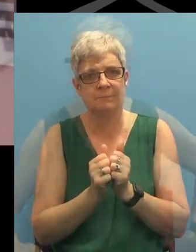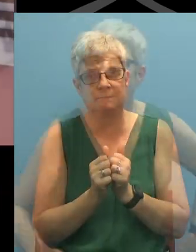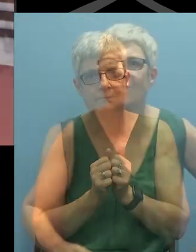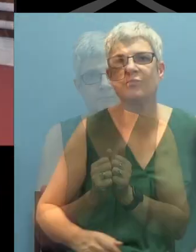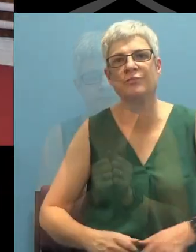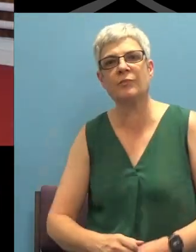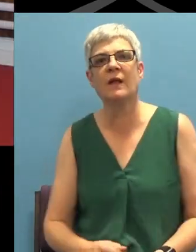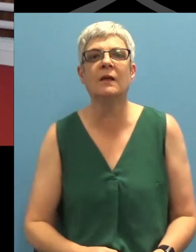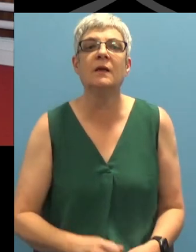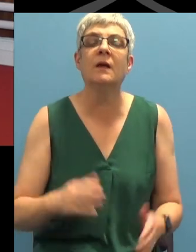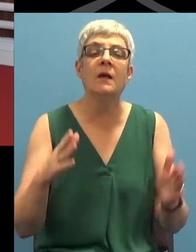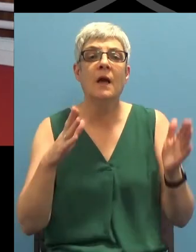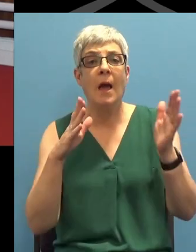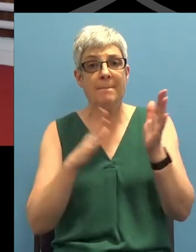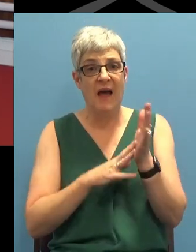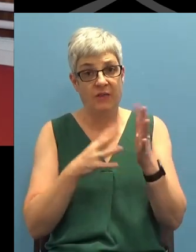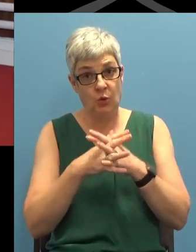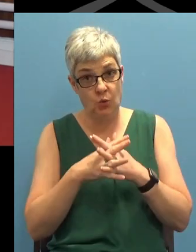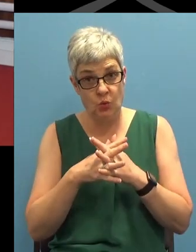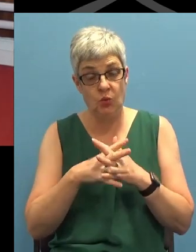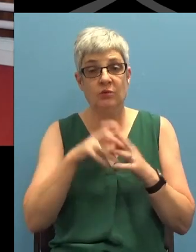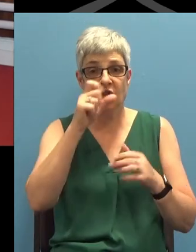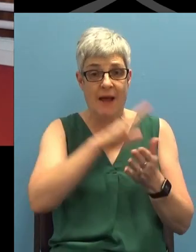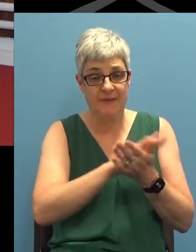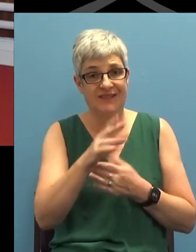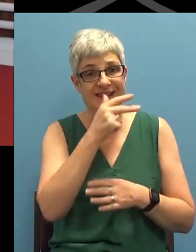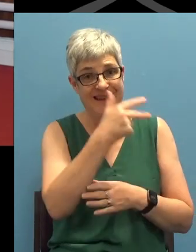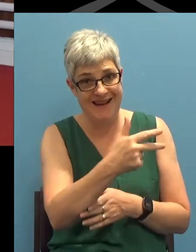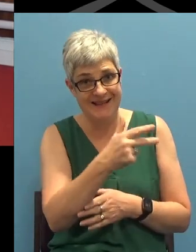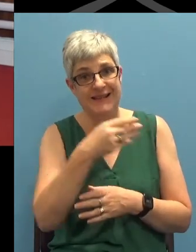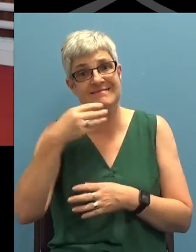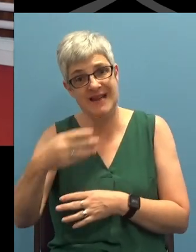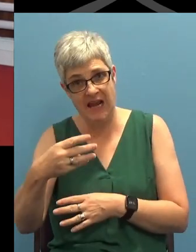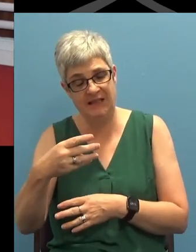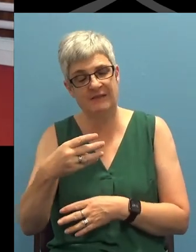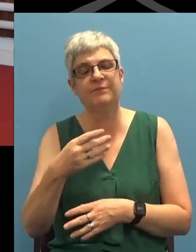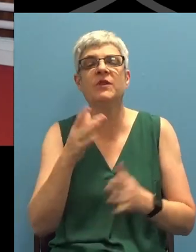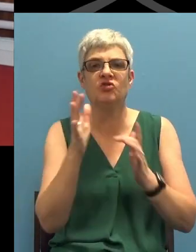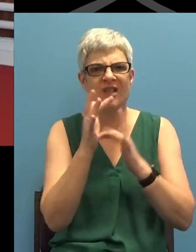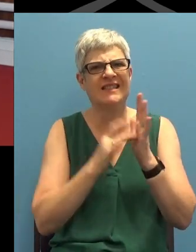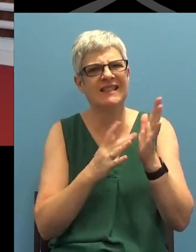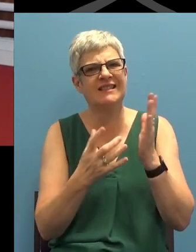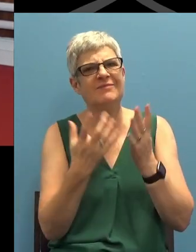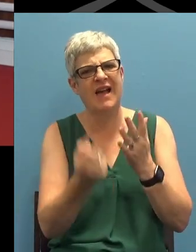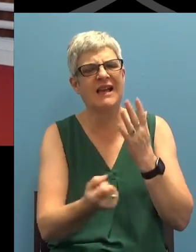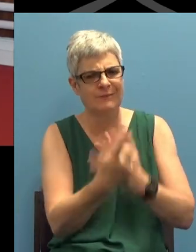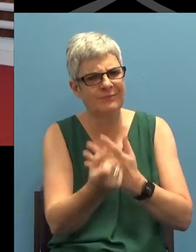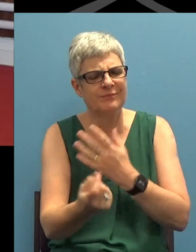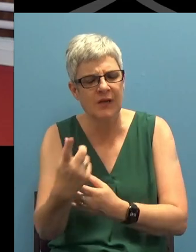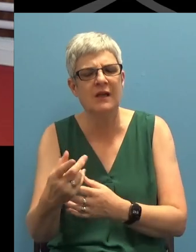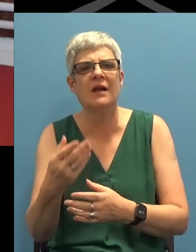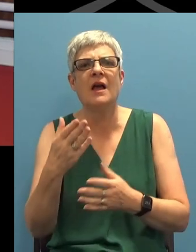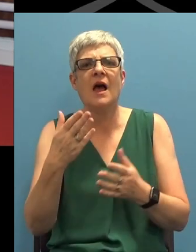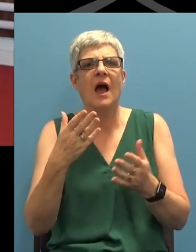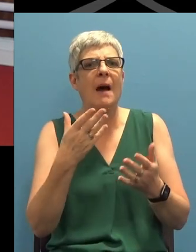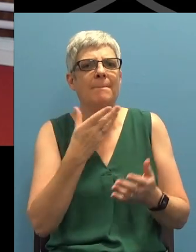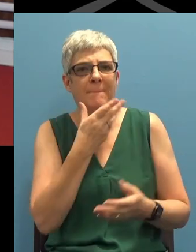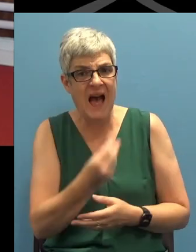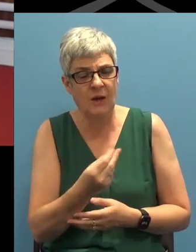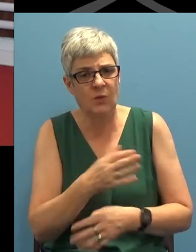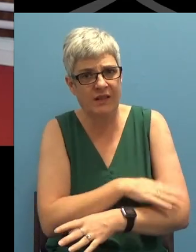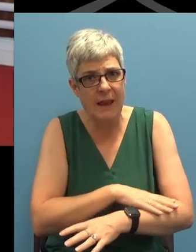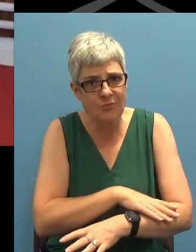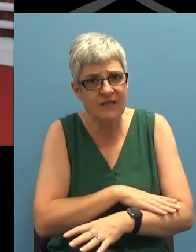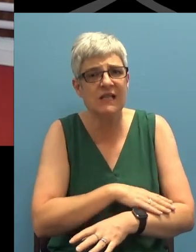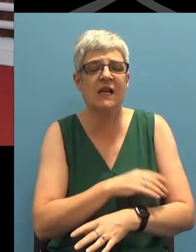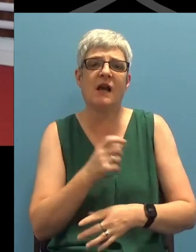Amen. In Matthew chapters 8 and 9, Jesus has a series of encounters, a man with leprosy, a centurion whose